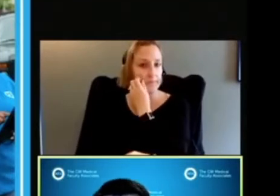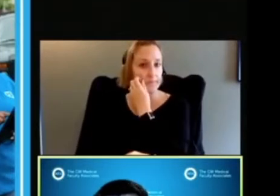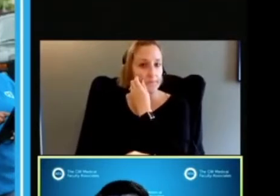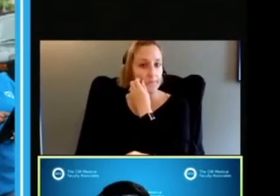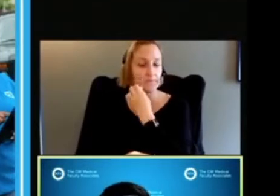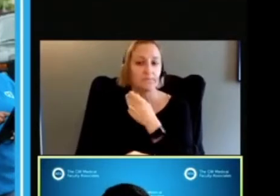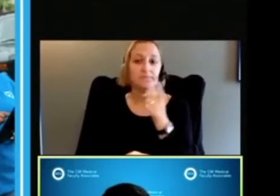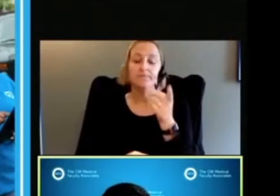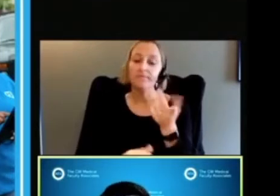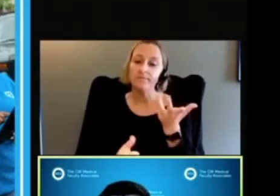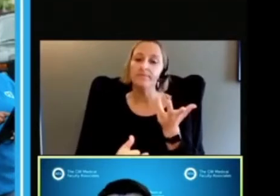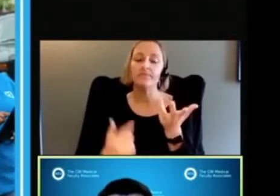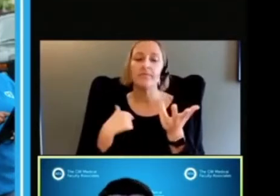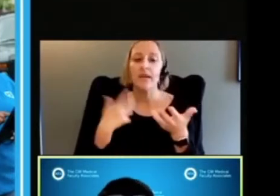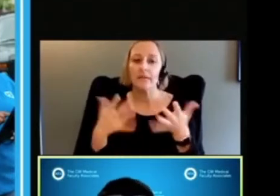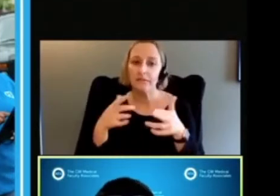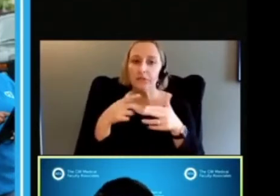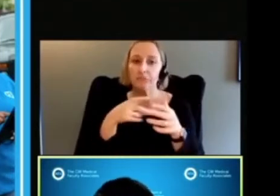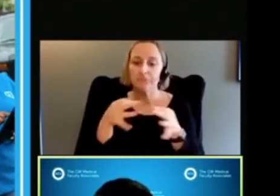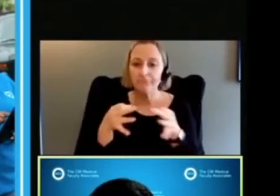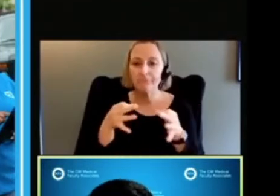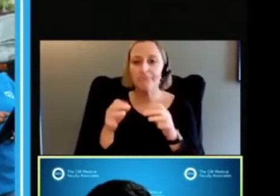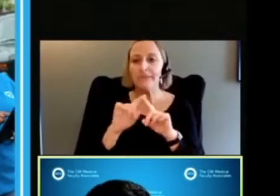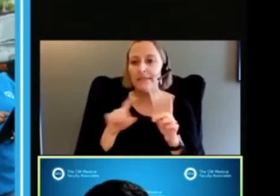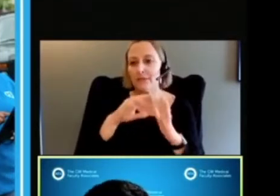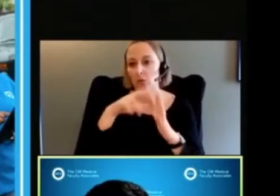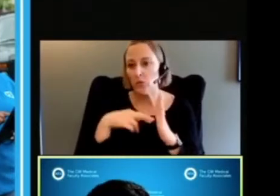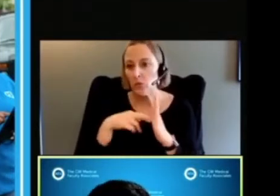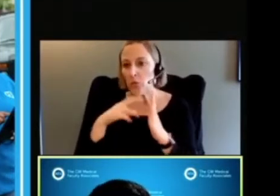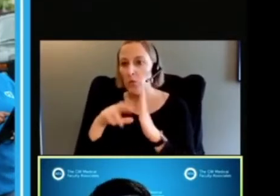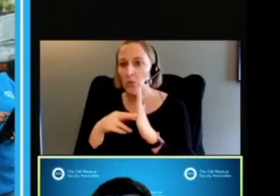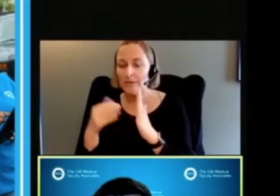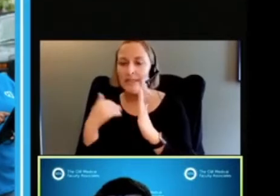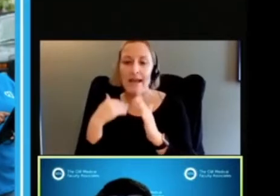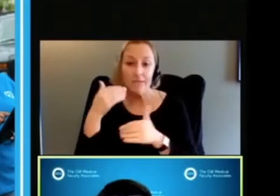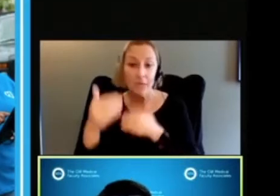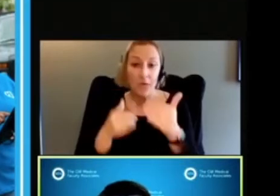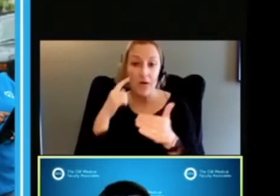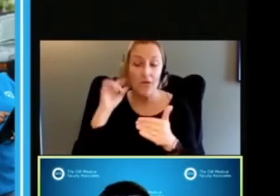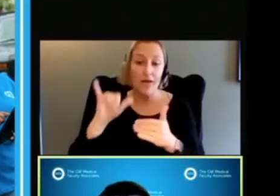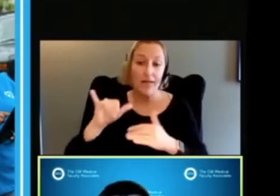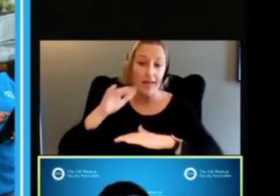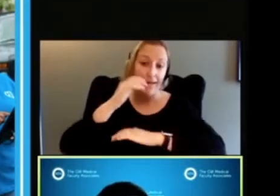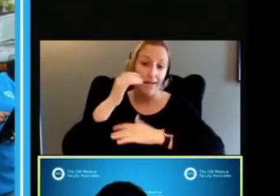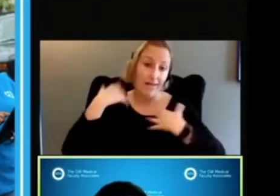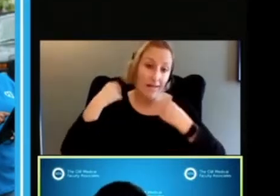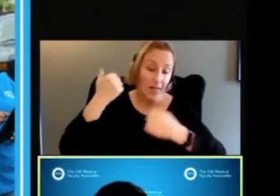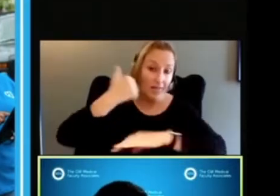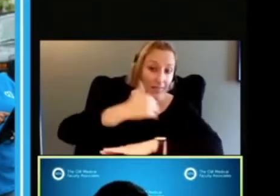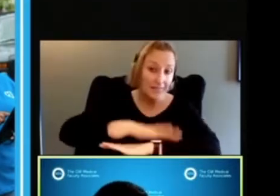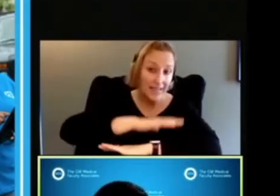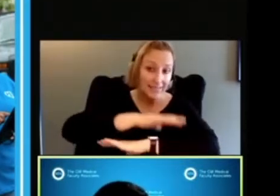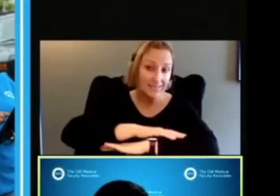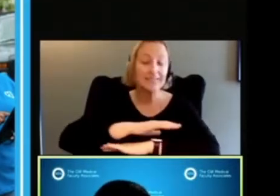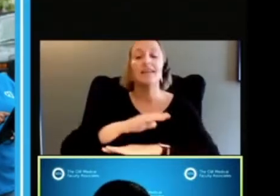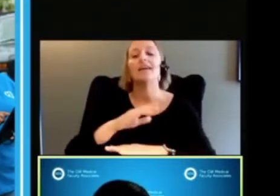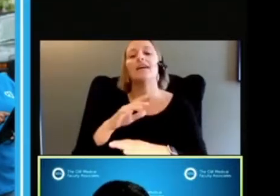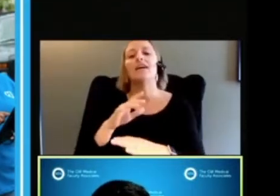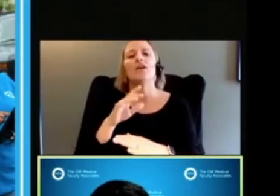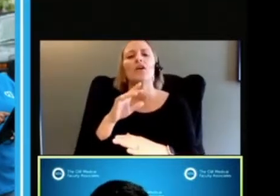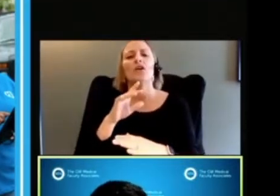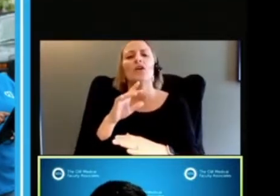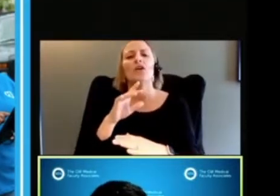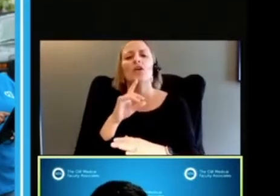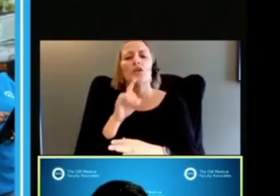So as I mentioned, those different roles, there is a process for the help desk, and it's really modeled after the Apple